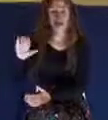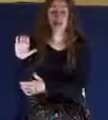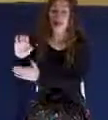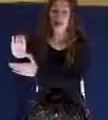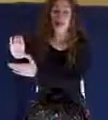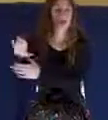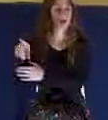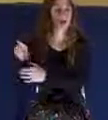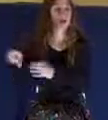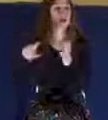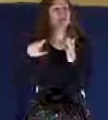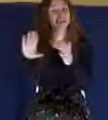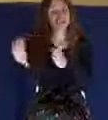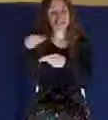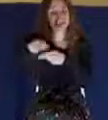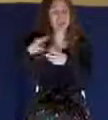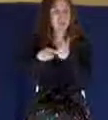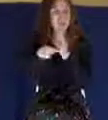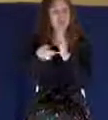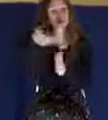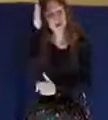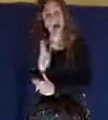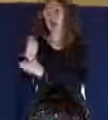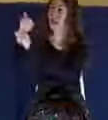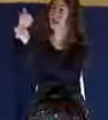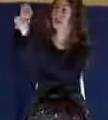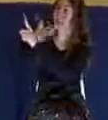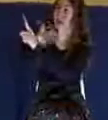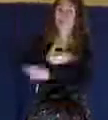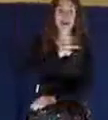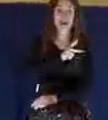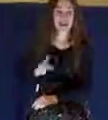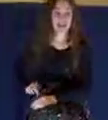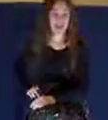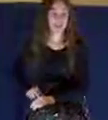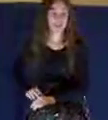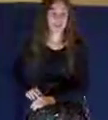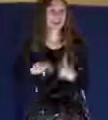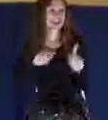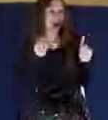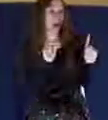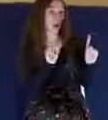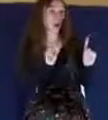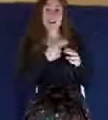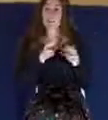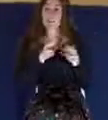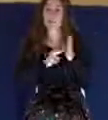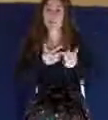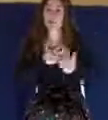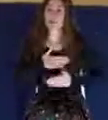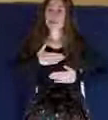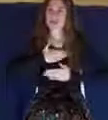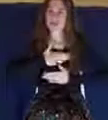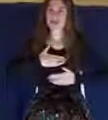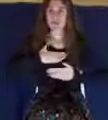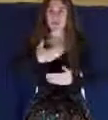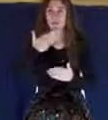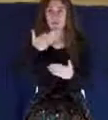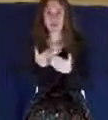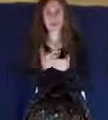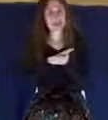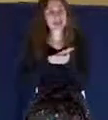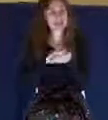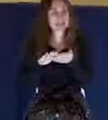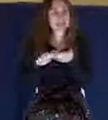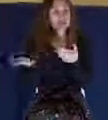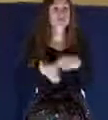my king." Naomi's name means pleasantness. And they had two sons in verse number 2, Mahlon and